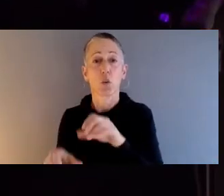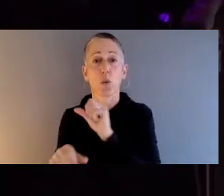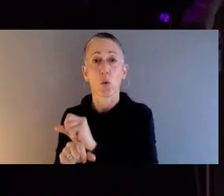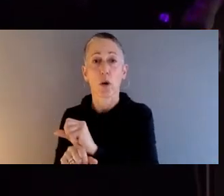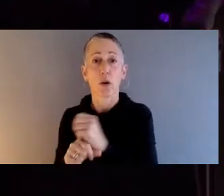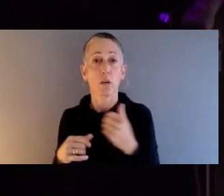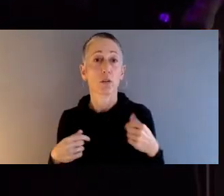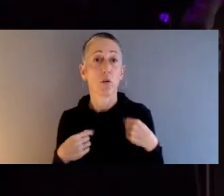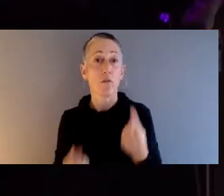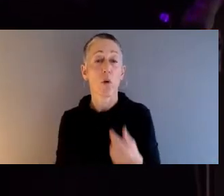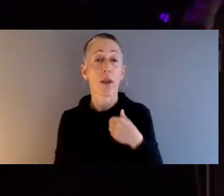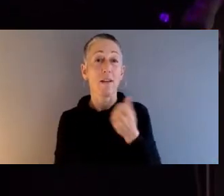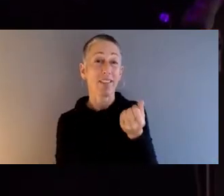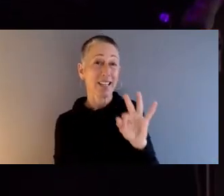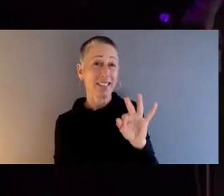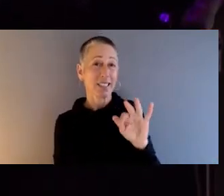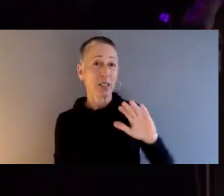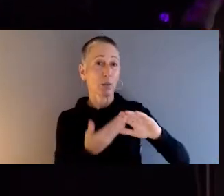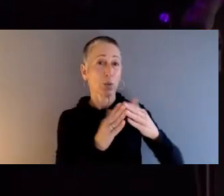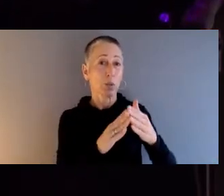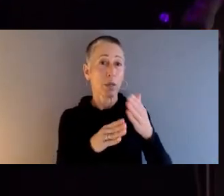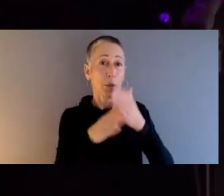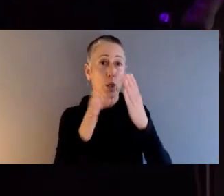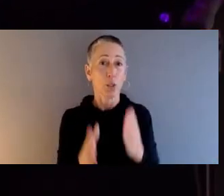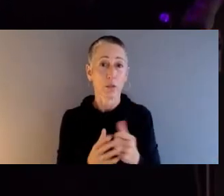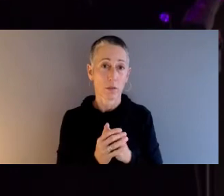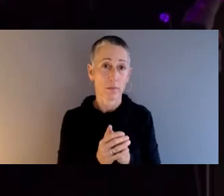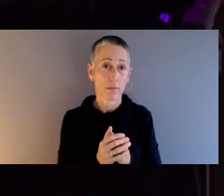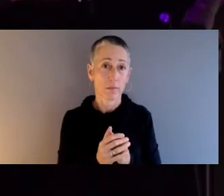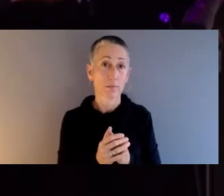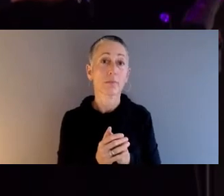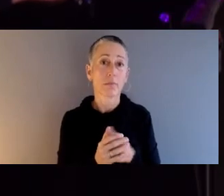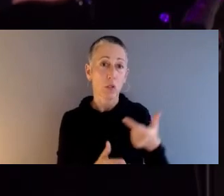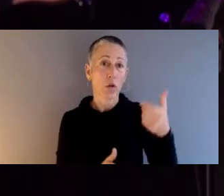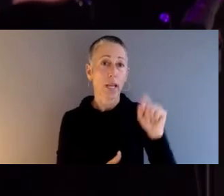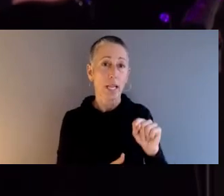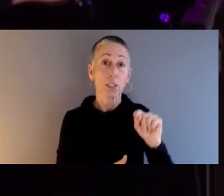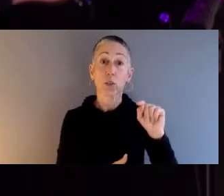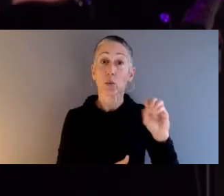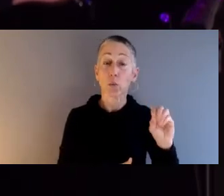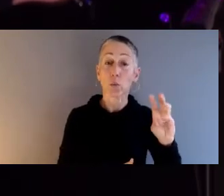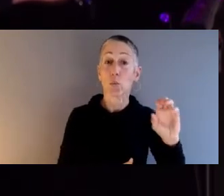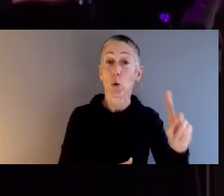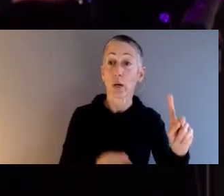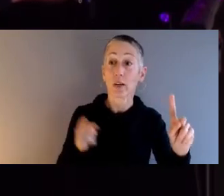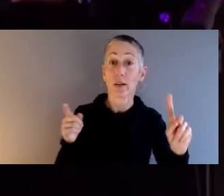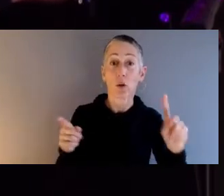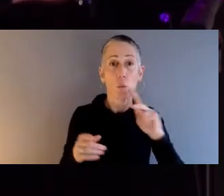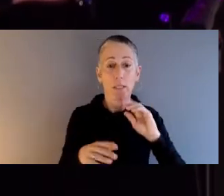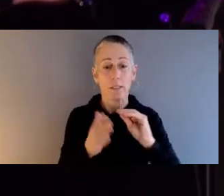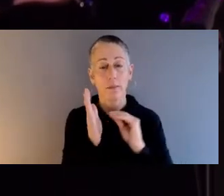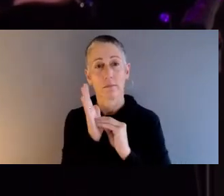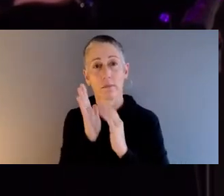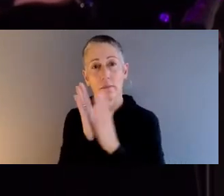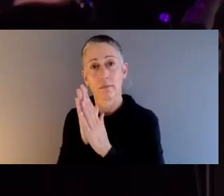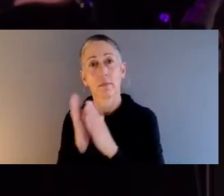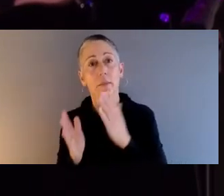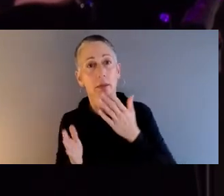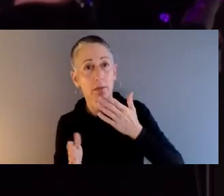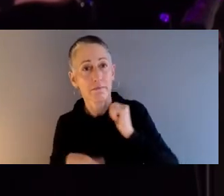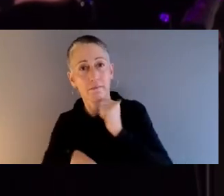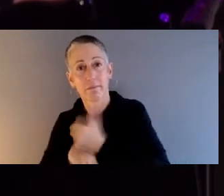community partners, and Get to Work shines a spotlight on their collected resources, the best practices documents, the inclusion writers,